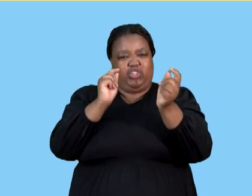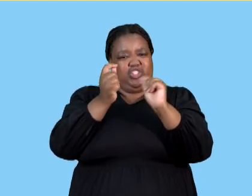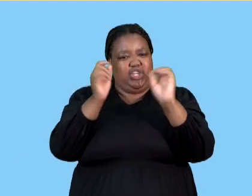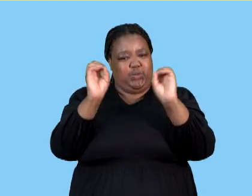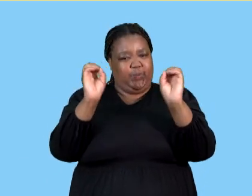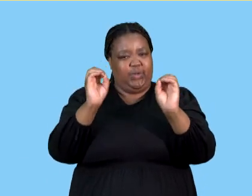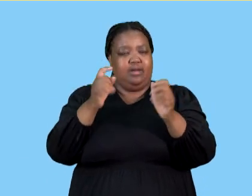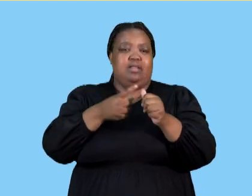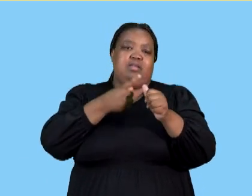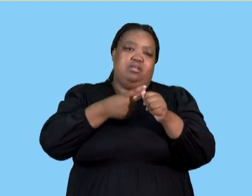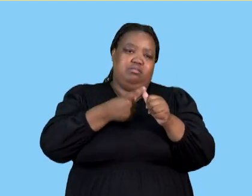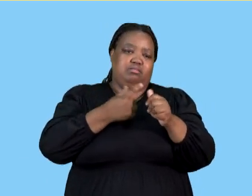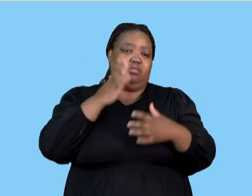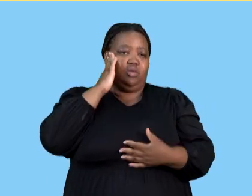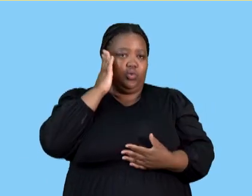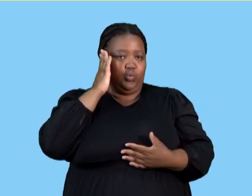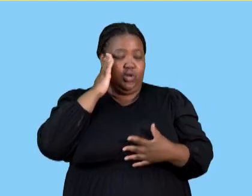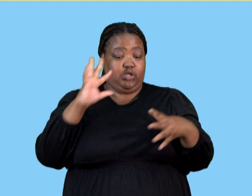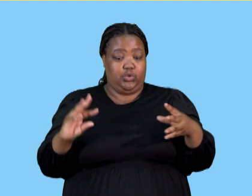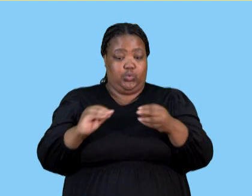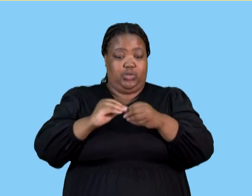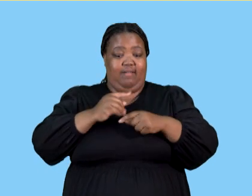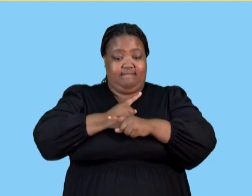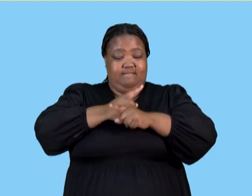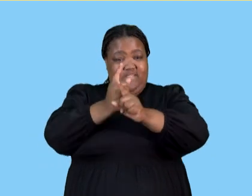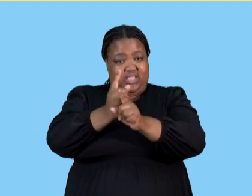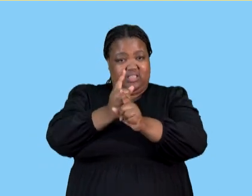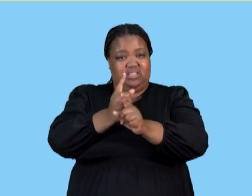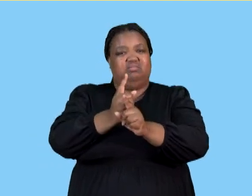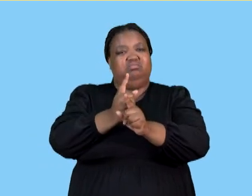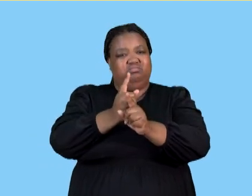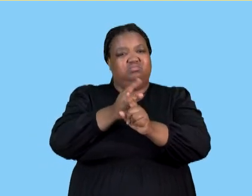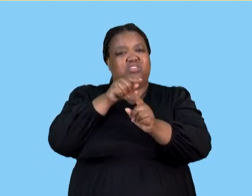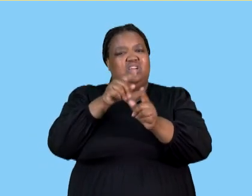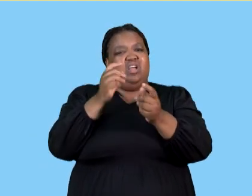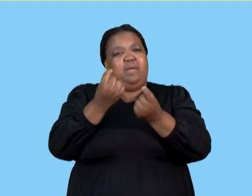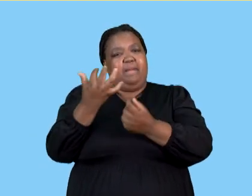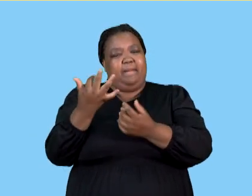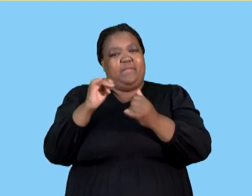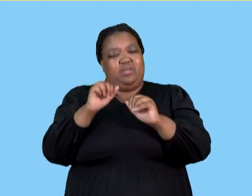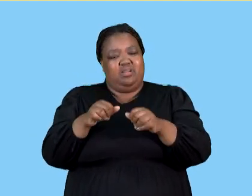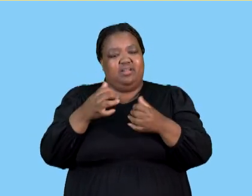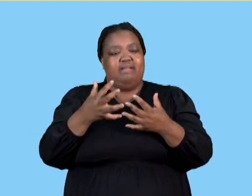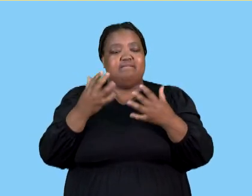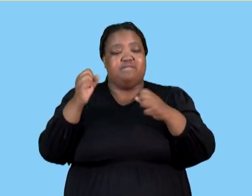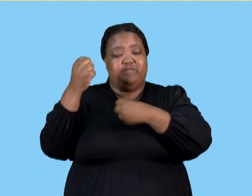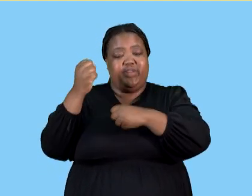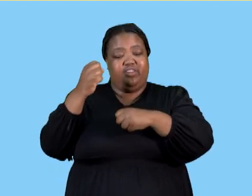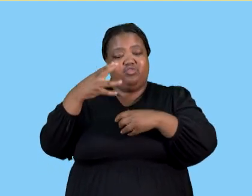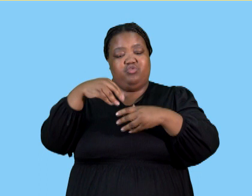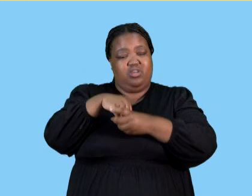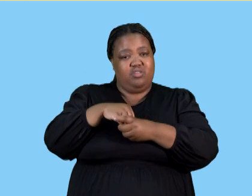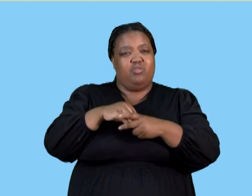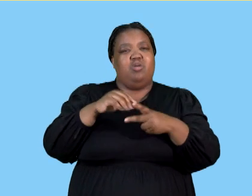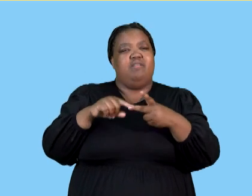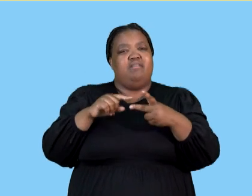the total fixed cost. We know that if we want to get the total fixed cost, we have to add our factory overheads